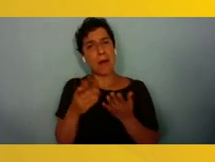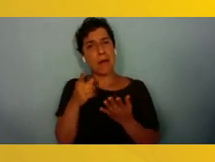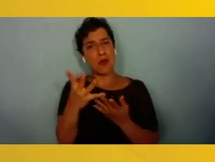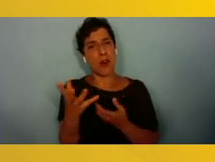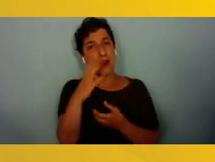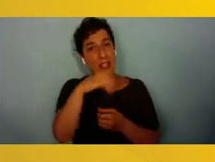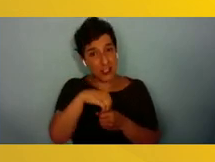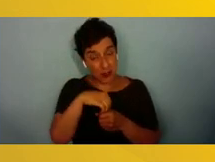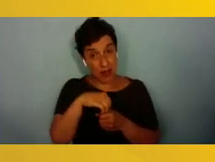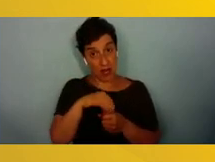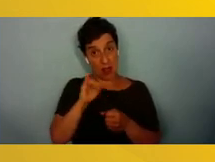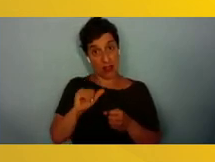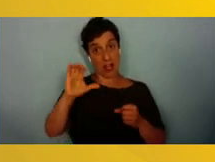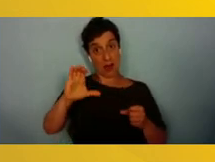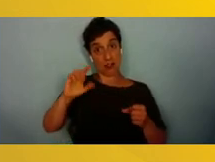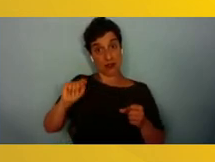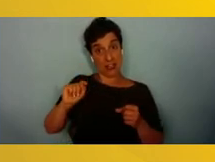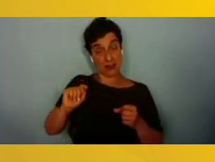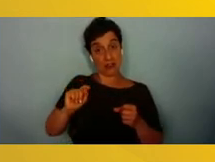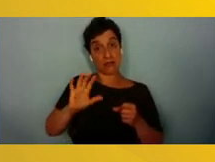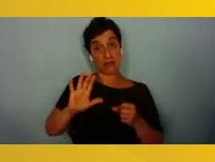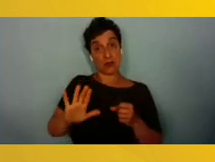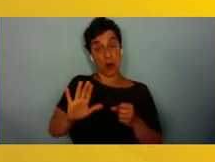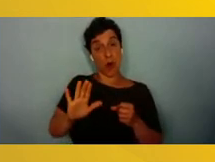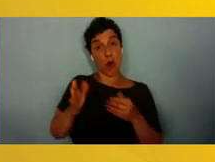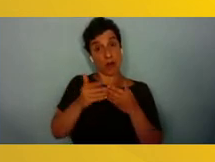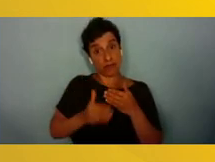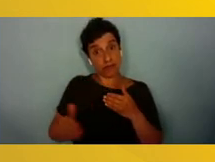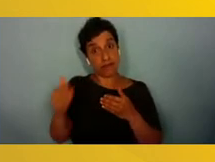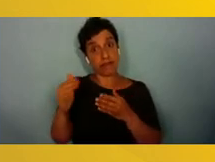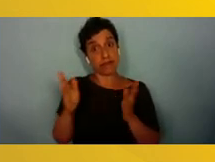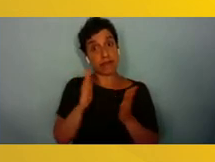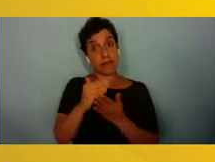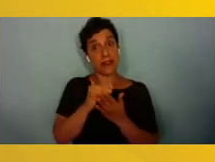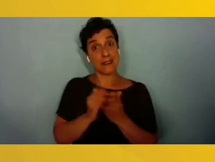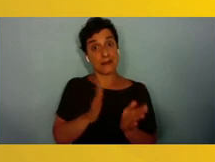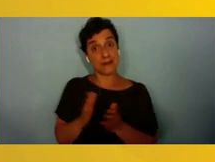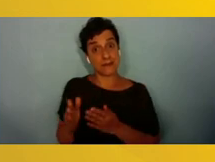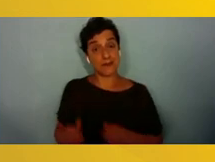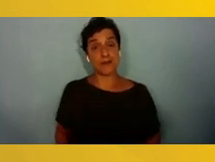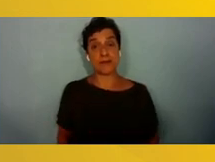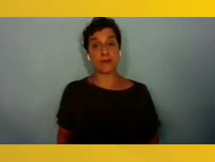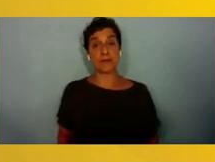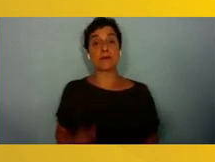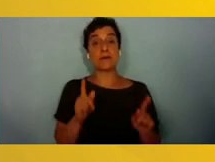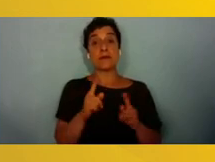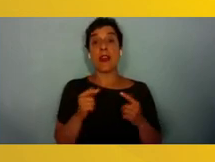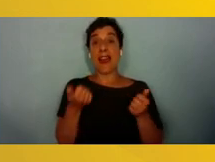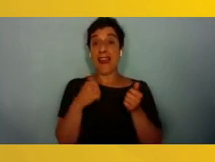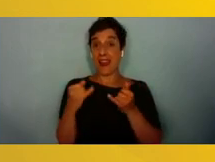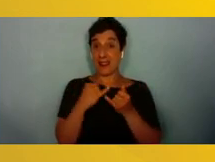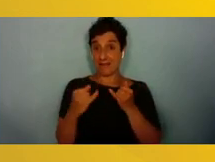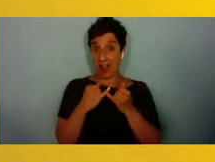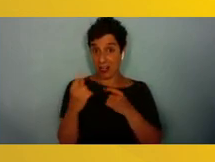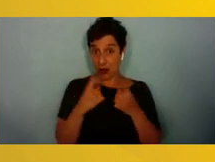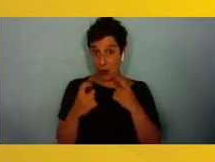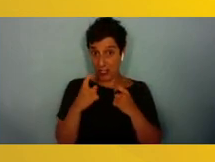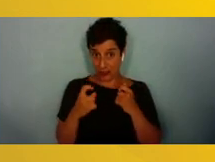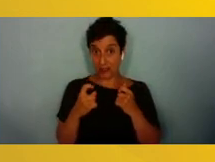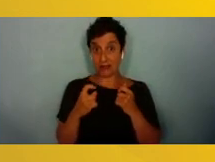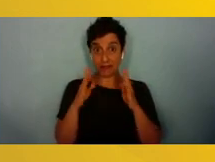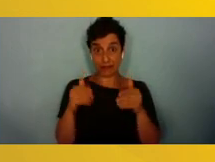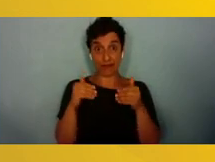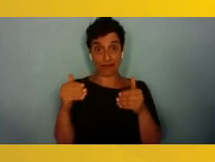computational thinking into your classroom moving forward. Also, if you have any final questions, go ahead and put them in